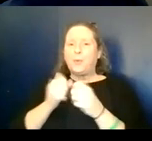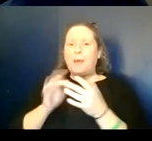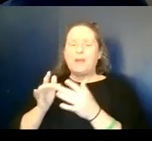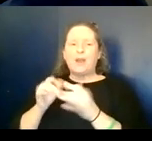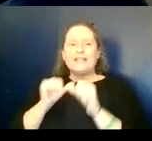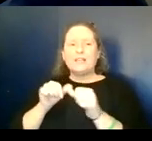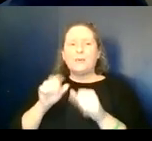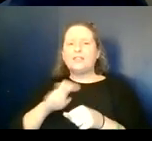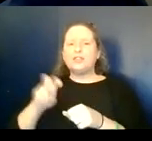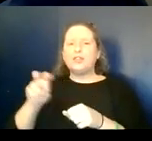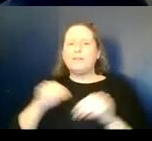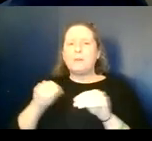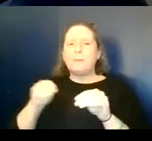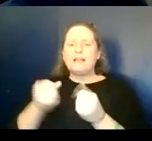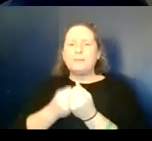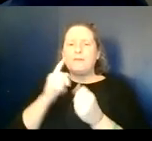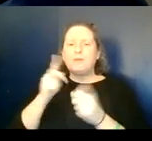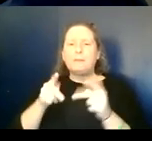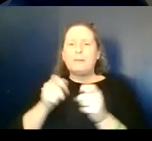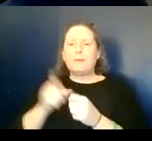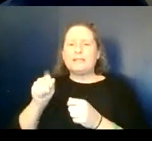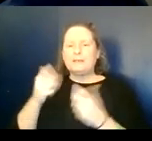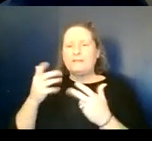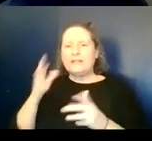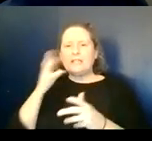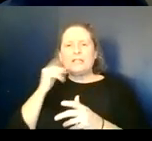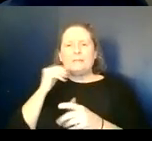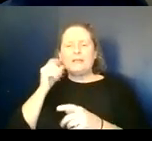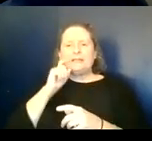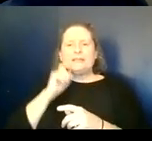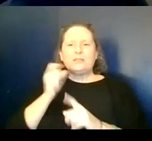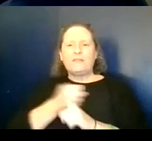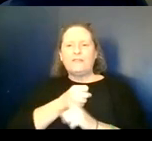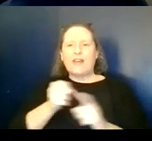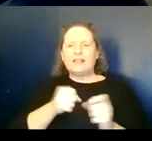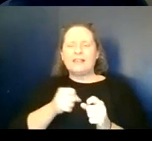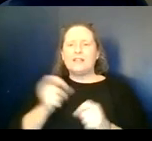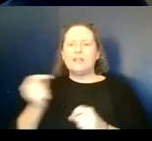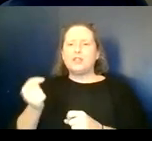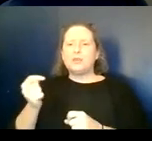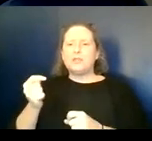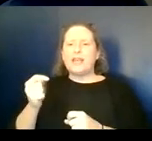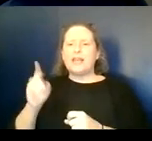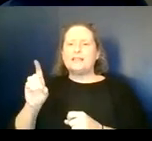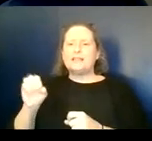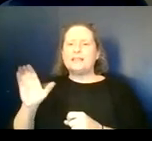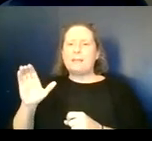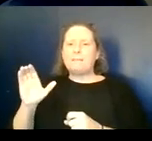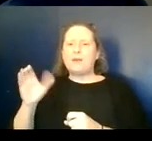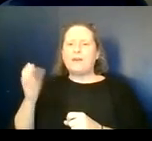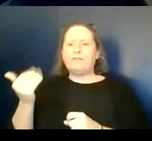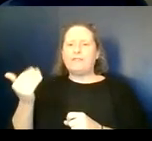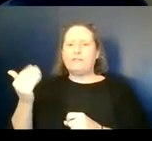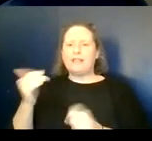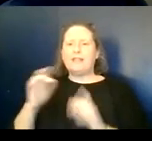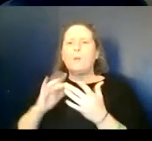for people with disabilities who have experienced sexual violence. This webinar will be on Tuesday, December 15th. And this is the one where